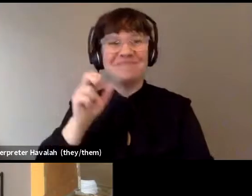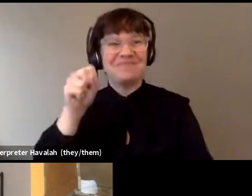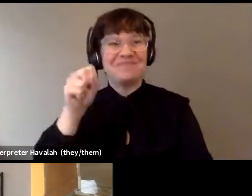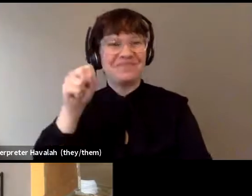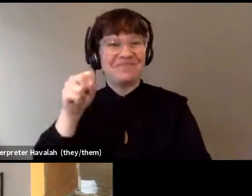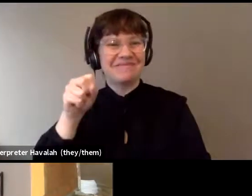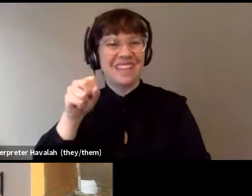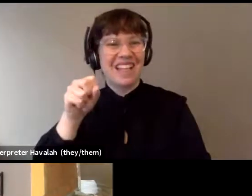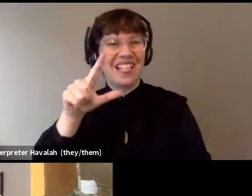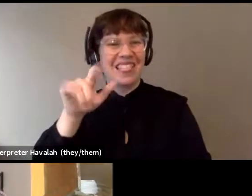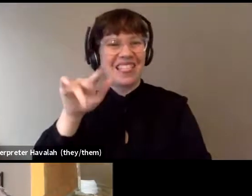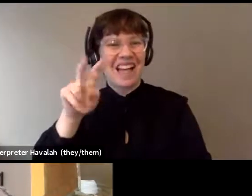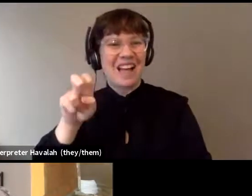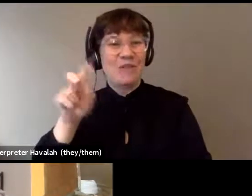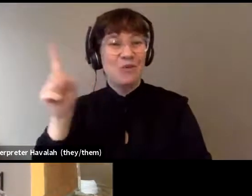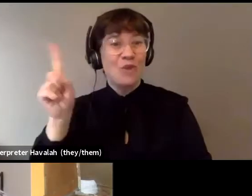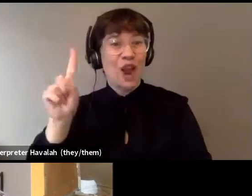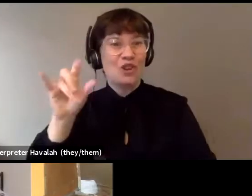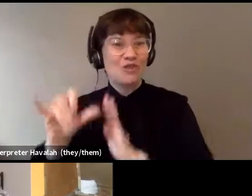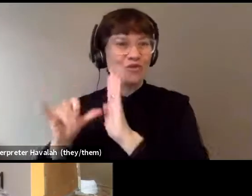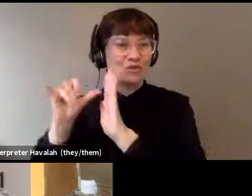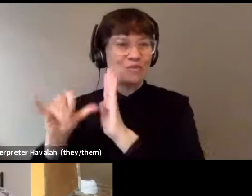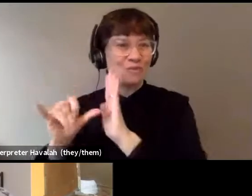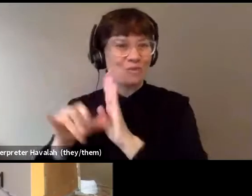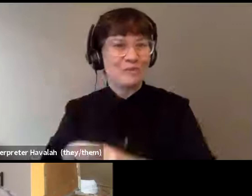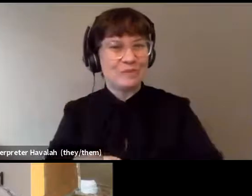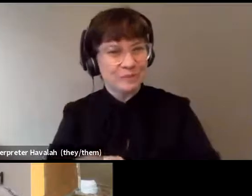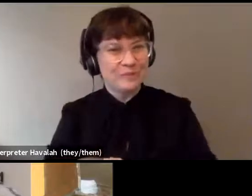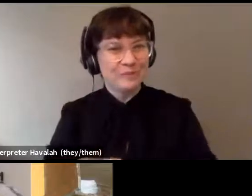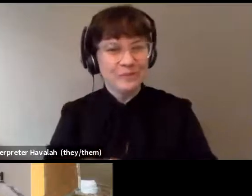Live on YouTube. All right.